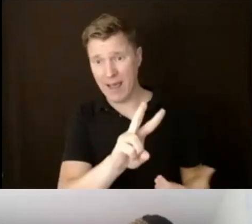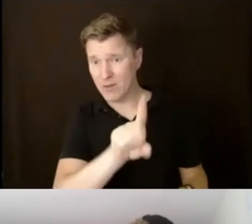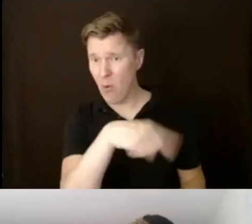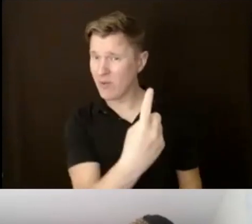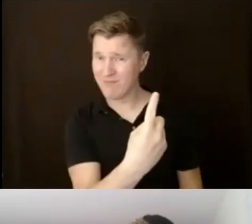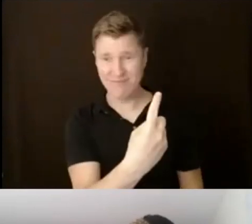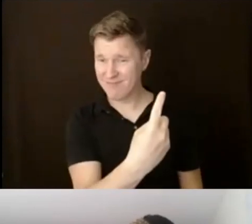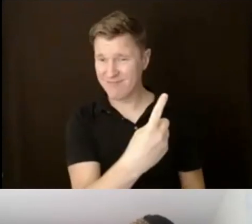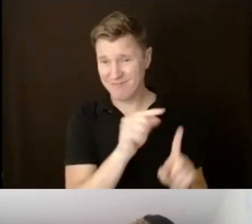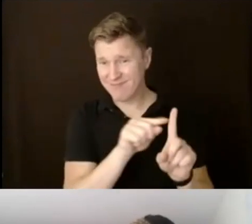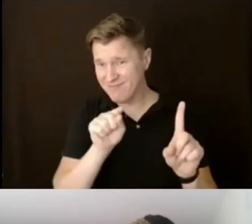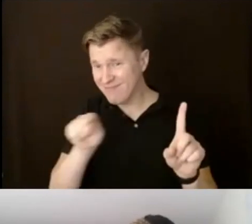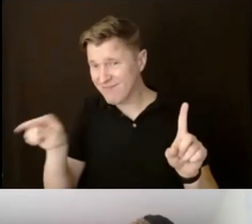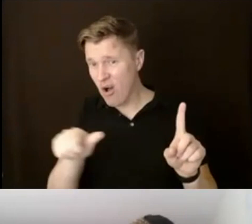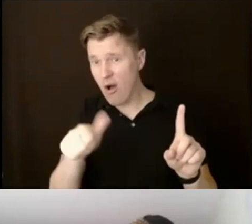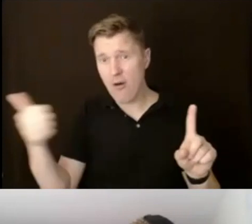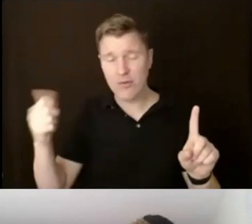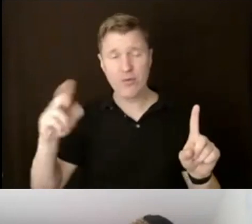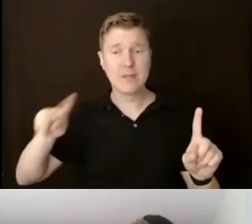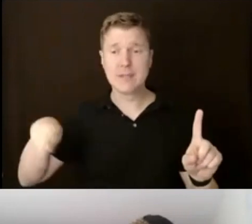other kinds of